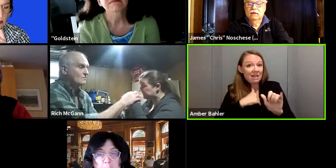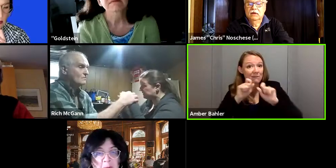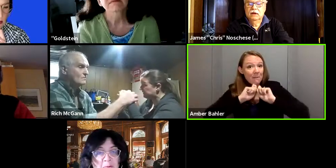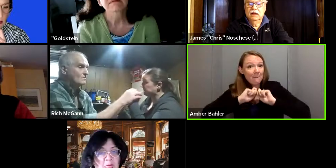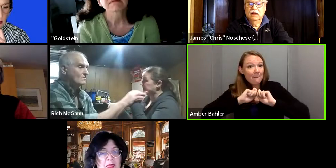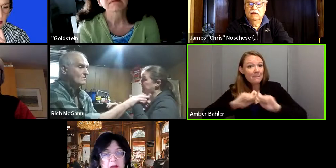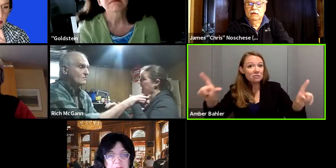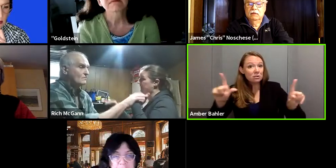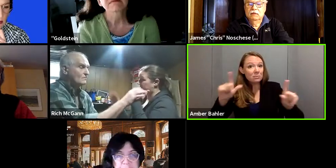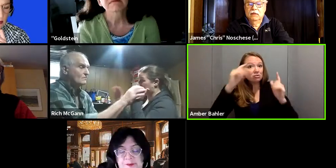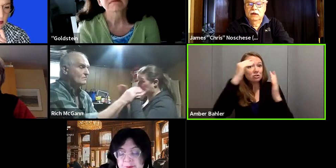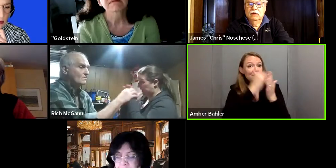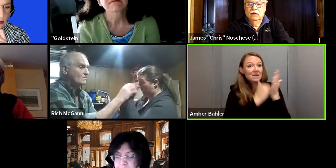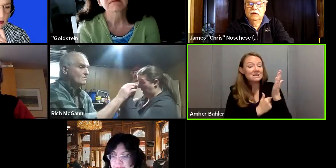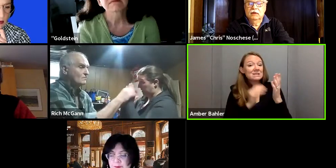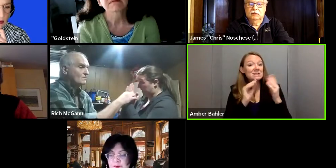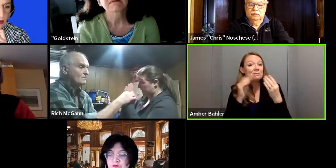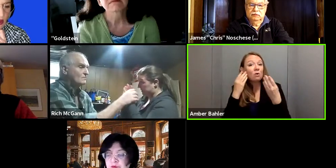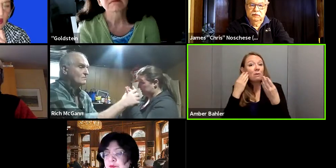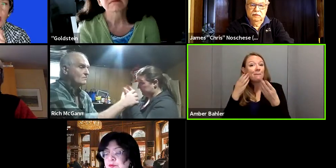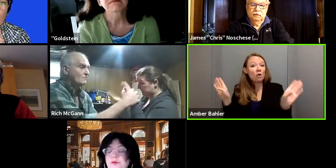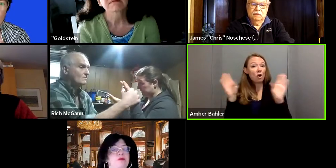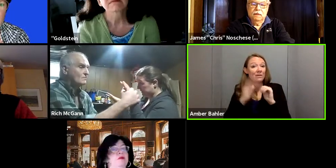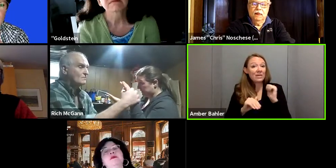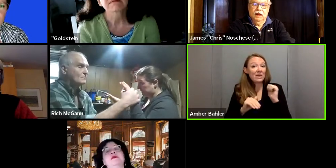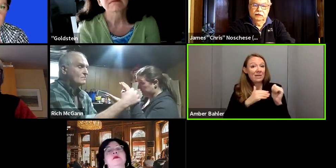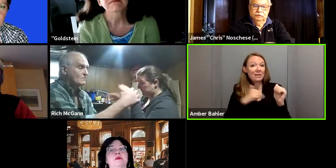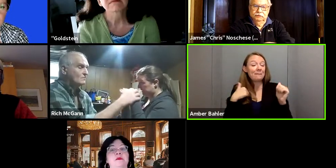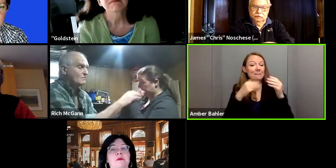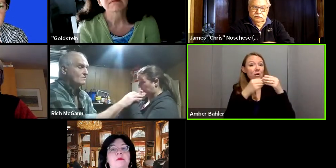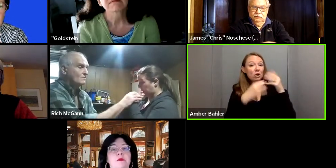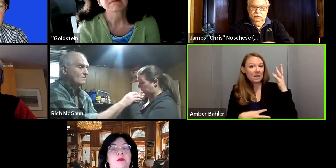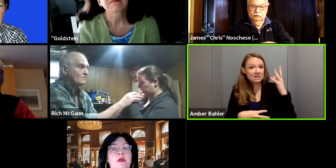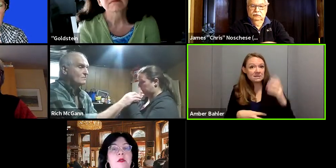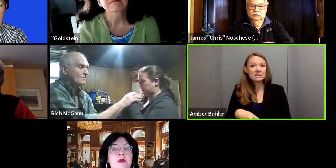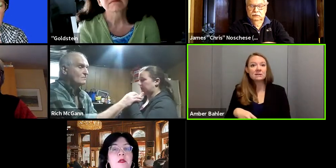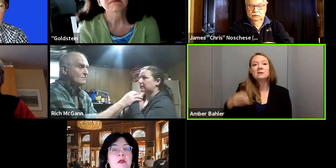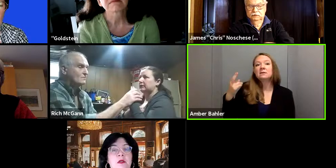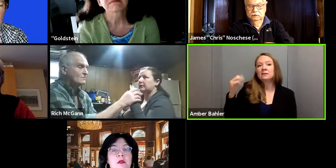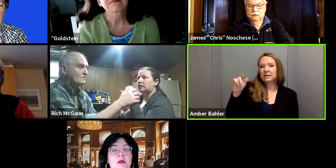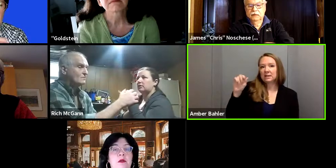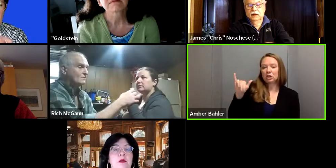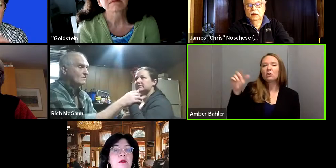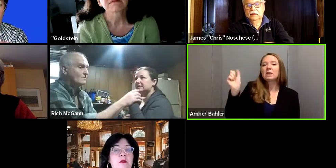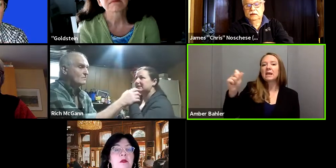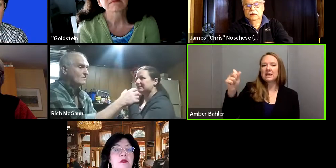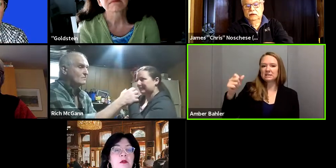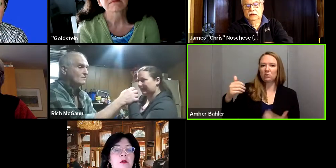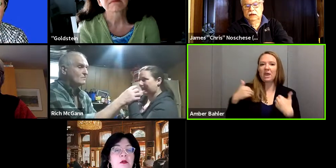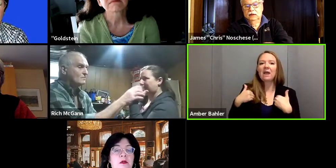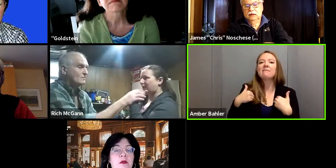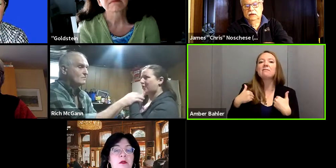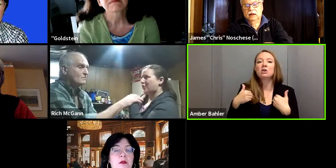than the members? We do, but we typically try to keep it just to task force